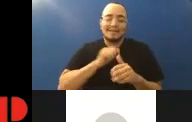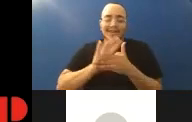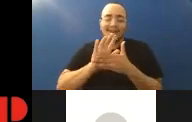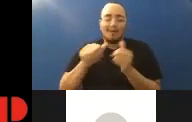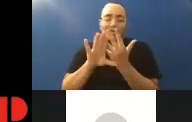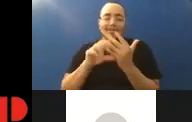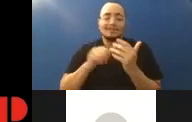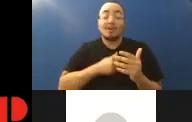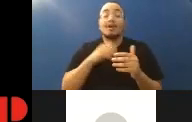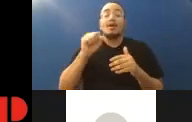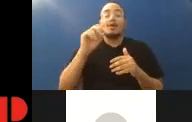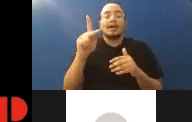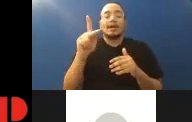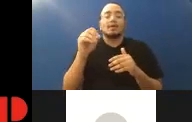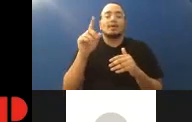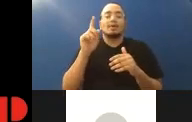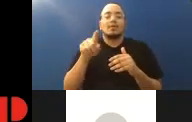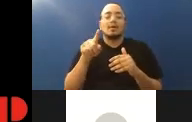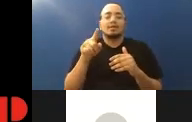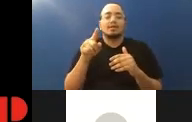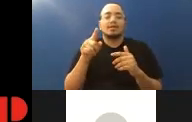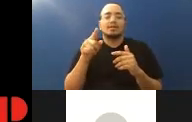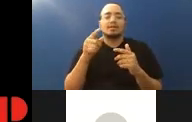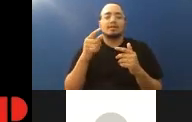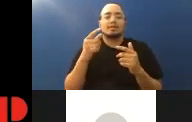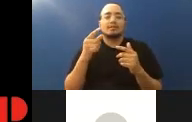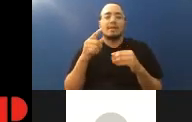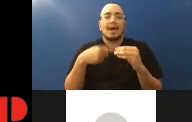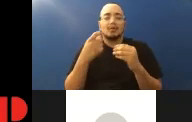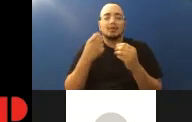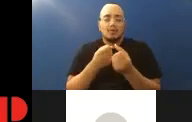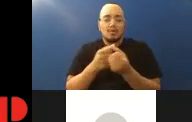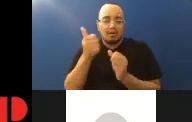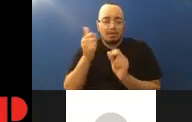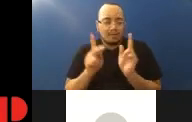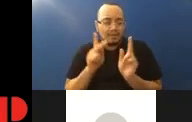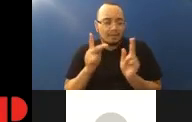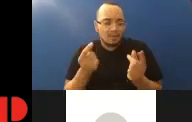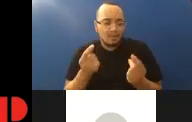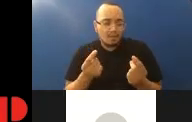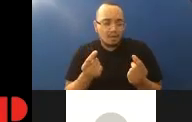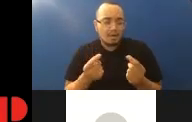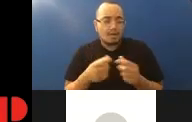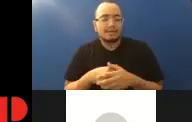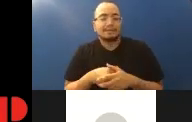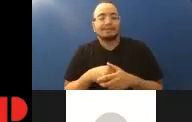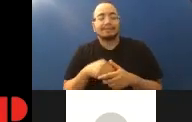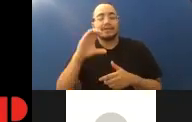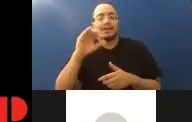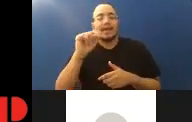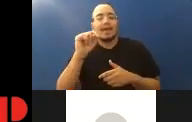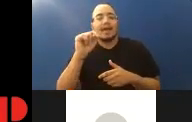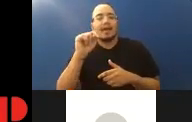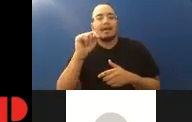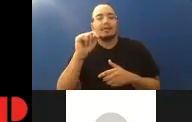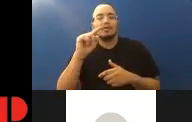what can they do to show up for others? Well, specifically, I mean, I think this is about allyship and, you know, how can